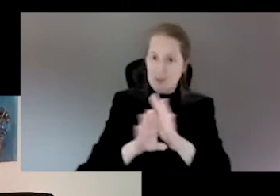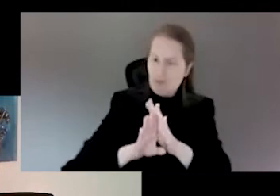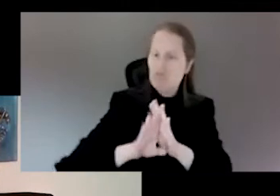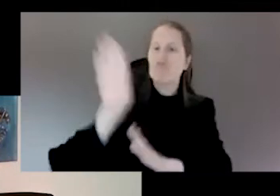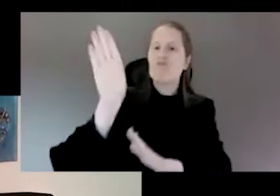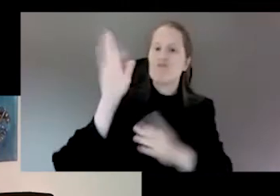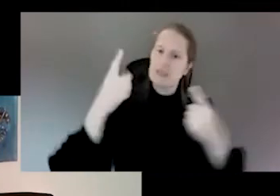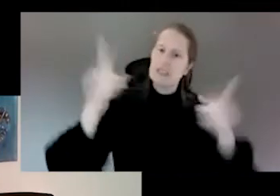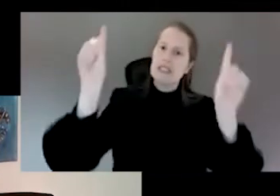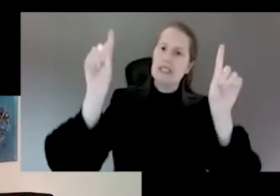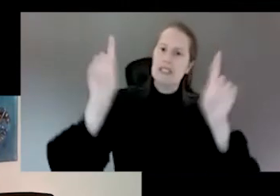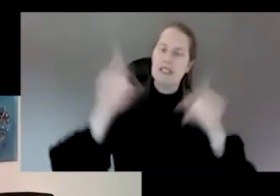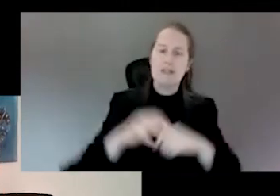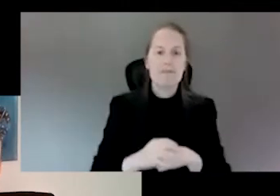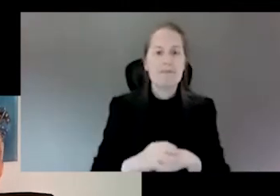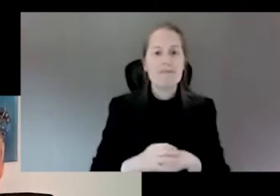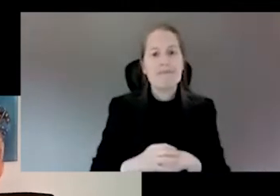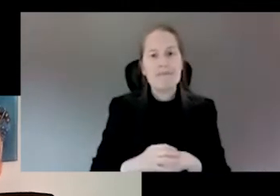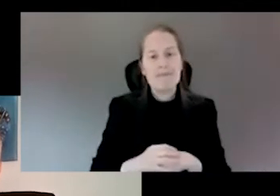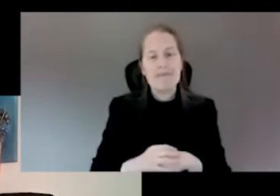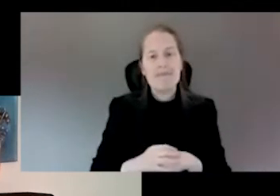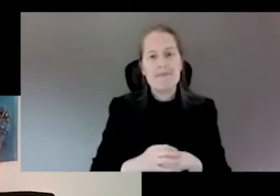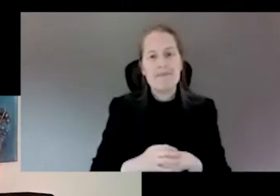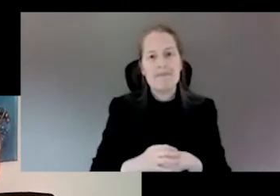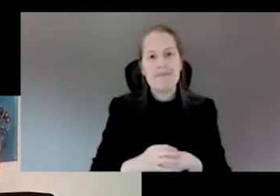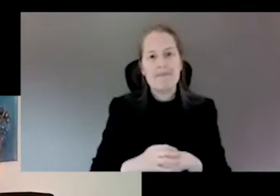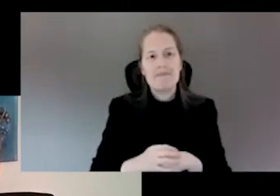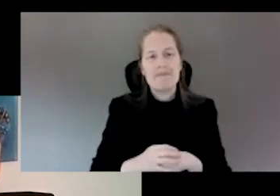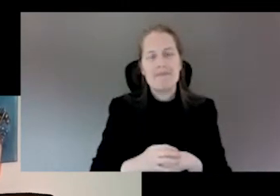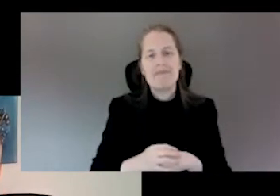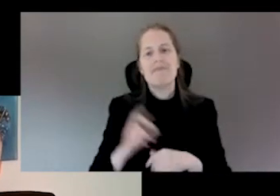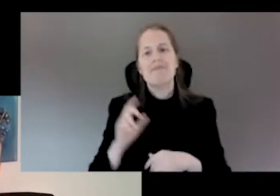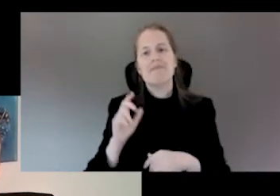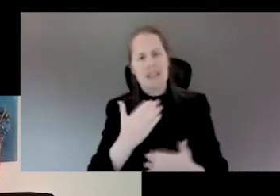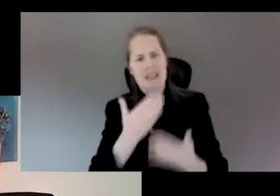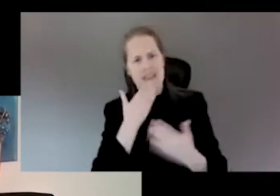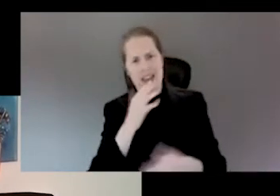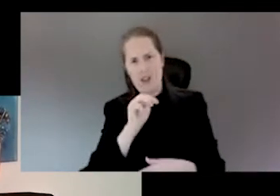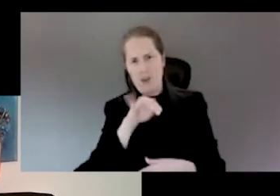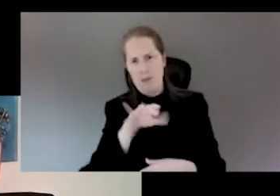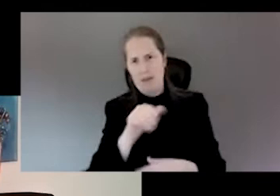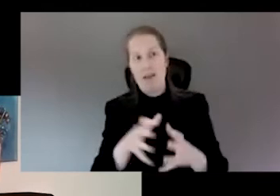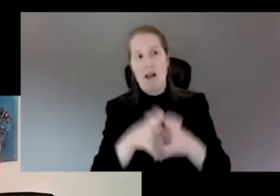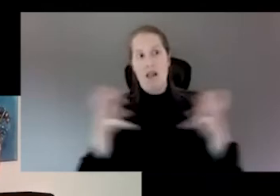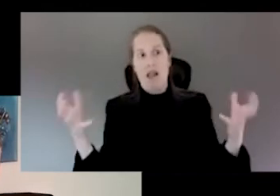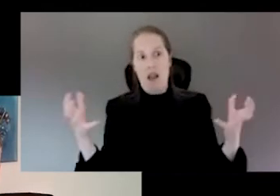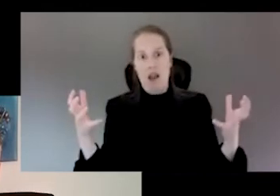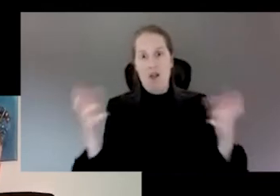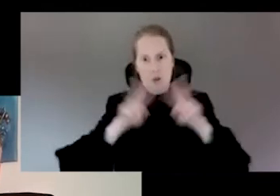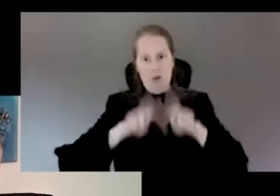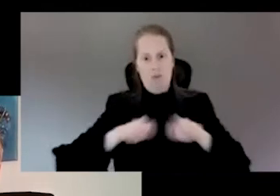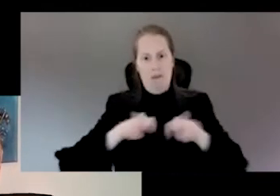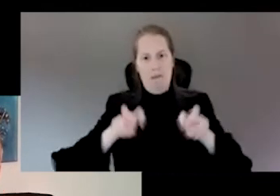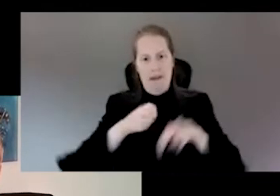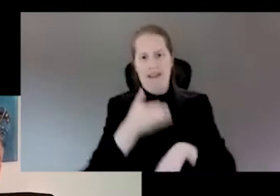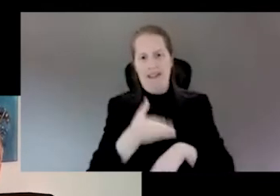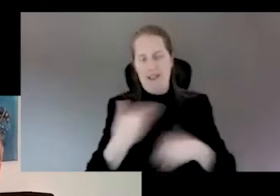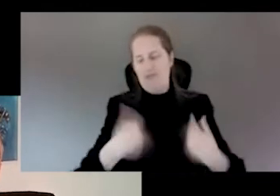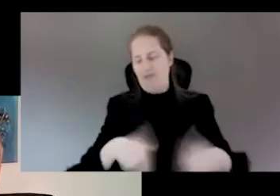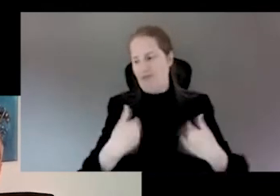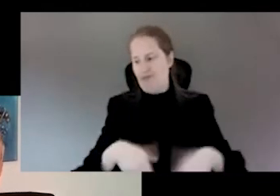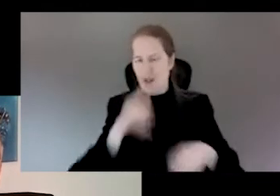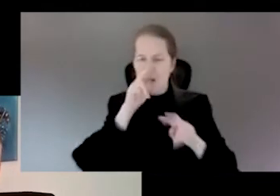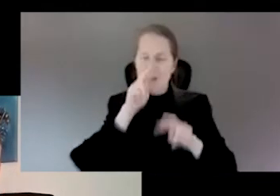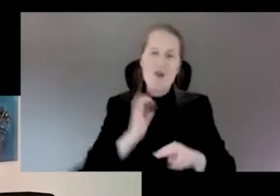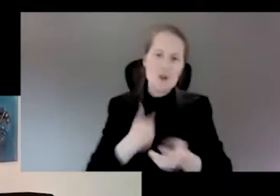in society. Well, Mia, thank you. There's a lot to unpack there, and I'm looking forward to us unpacking some of those things. You